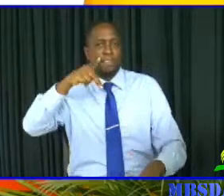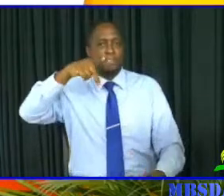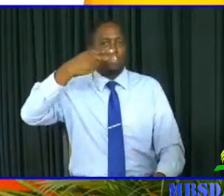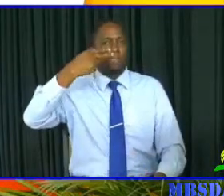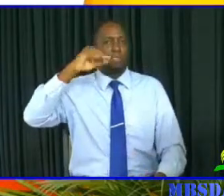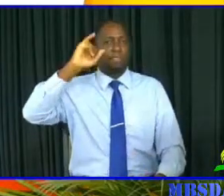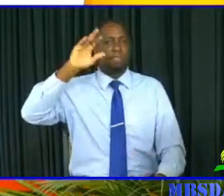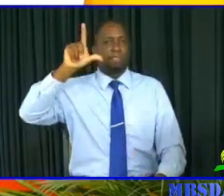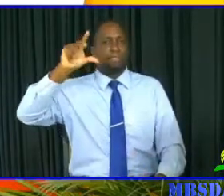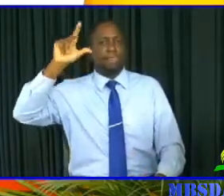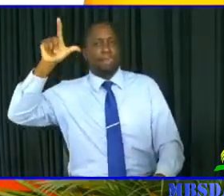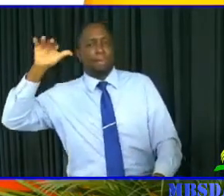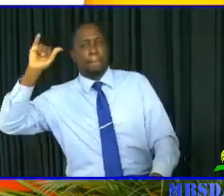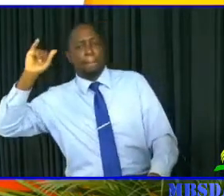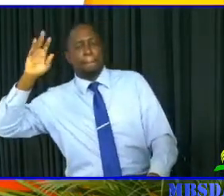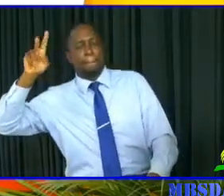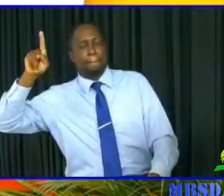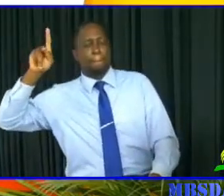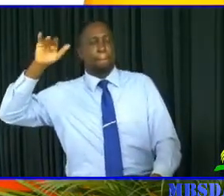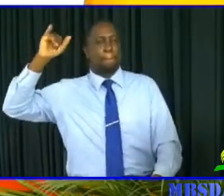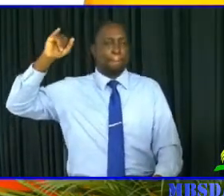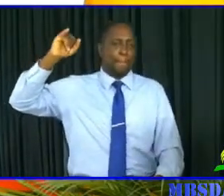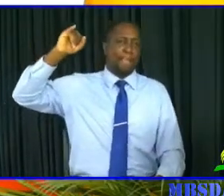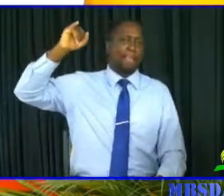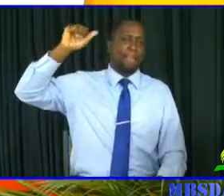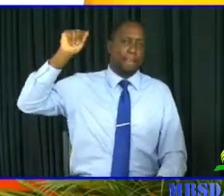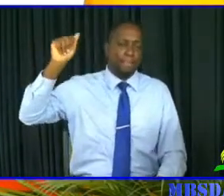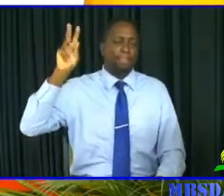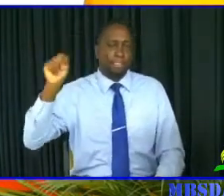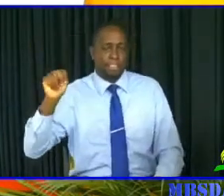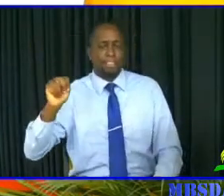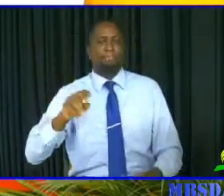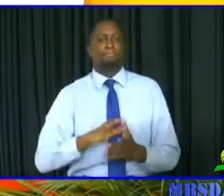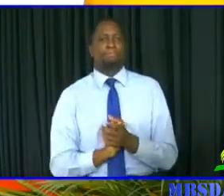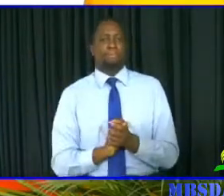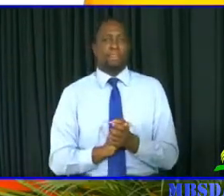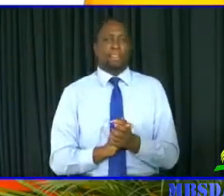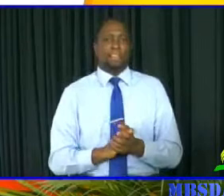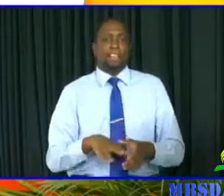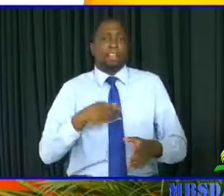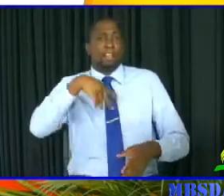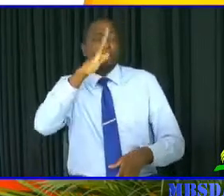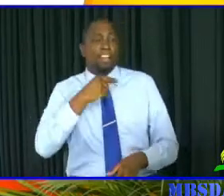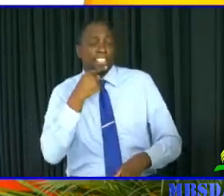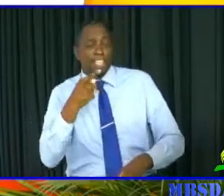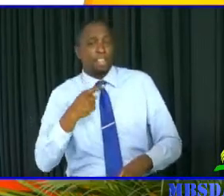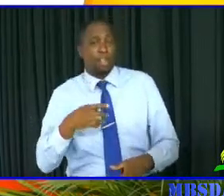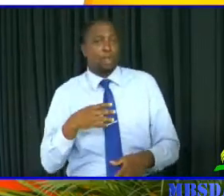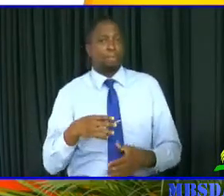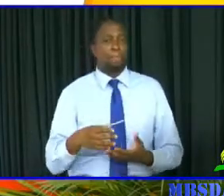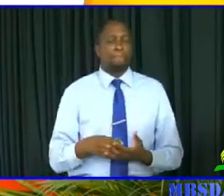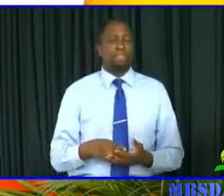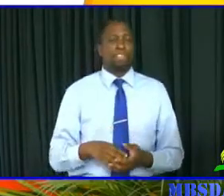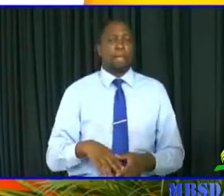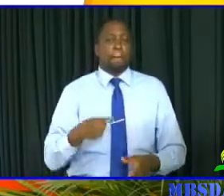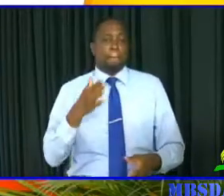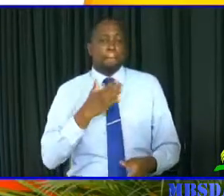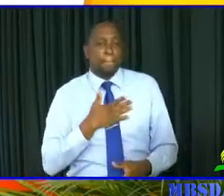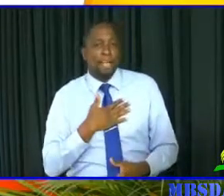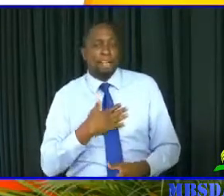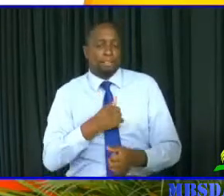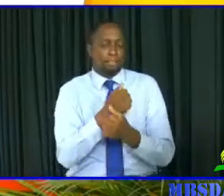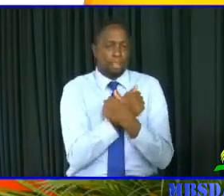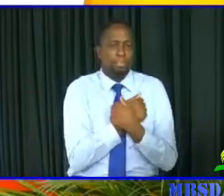will emphasize the fact that God says that, wherefore, my beloved, as ye